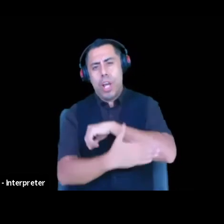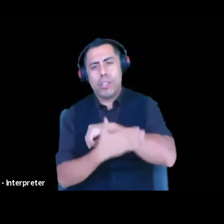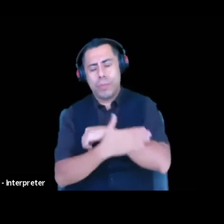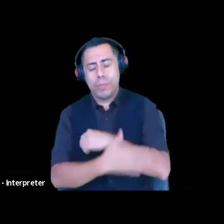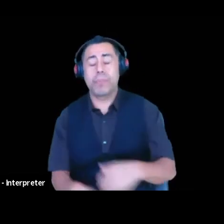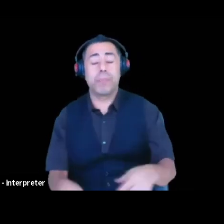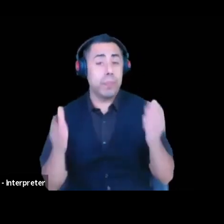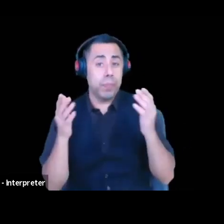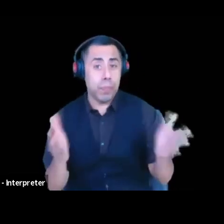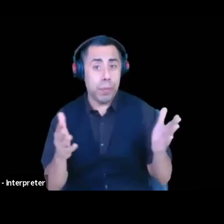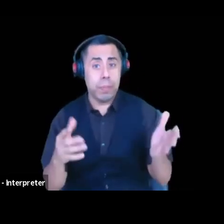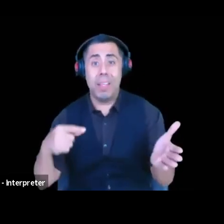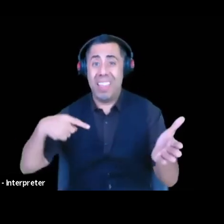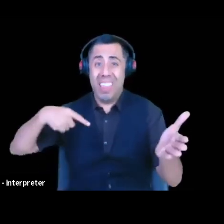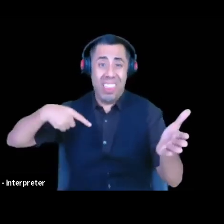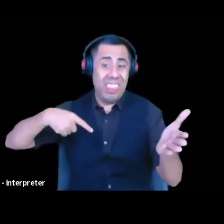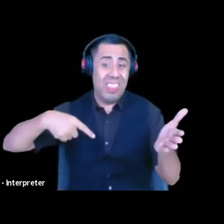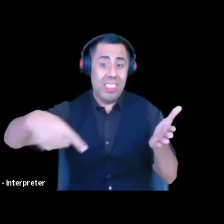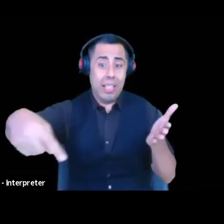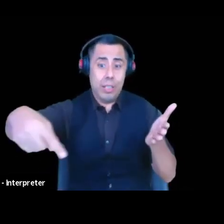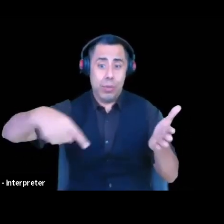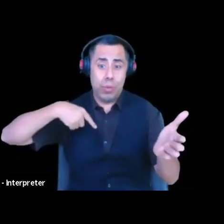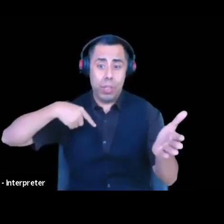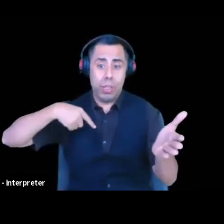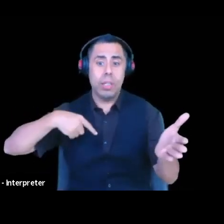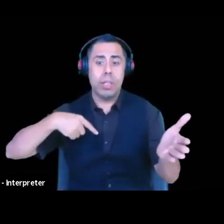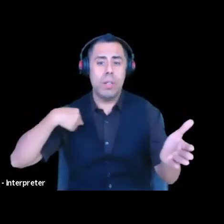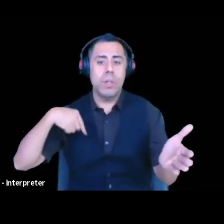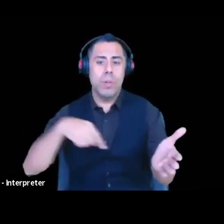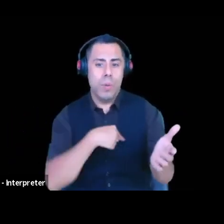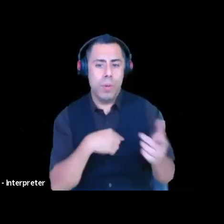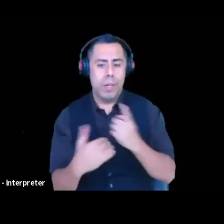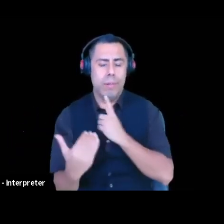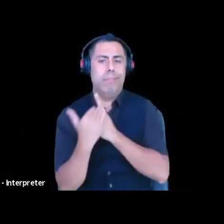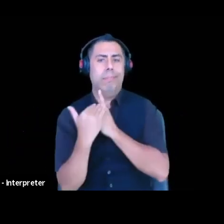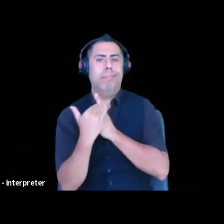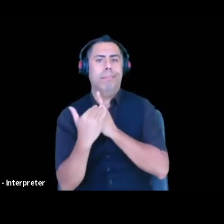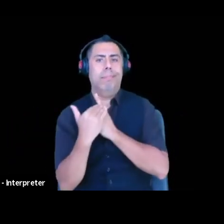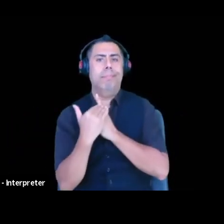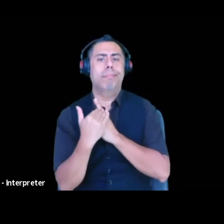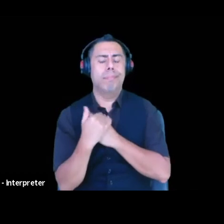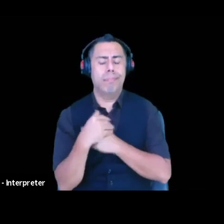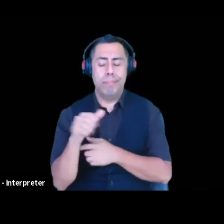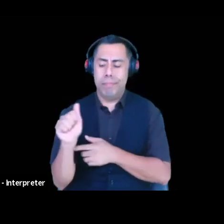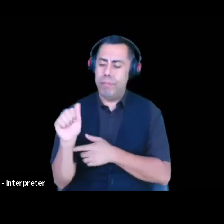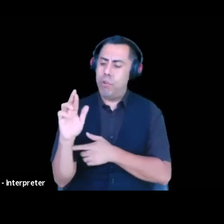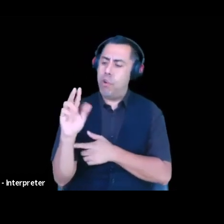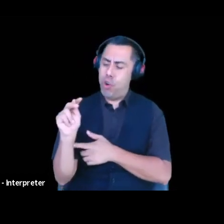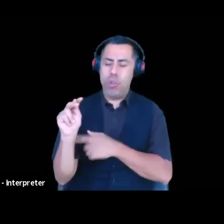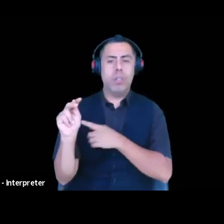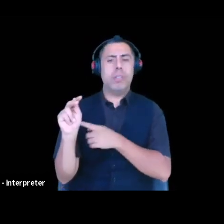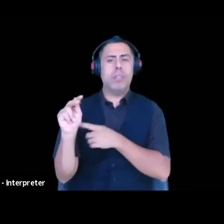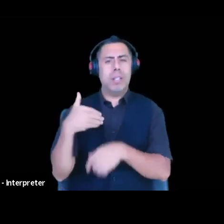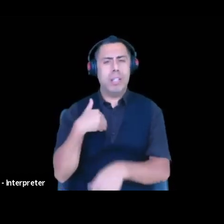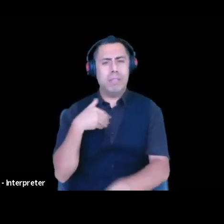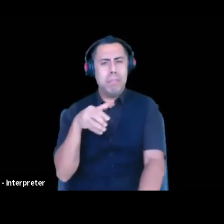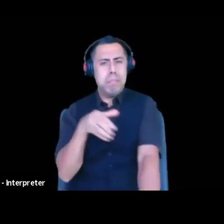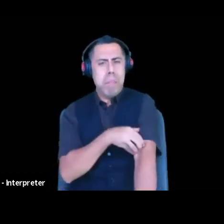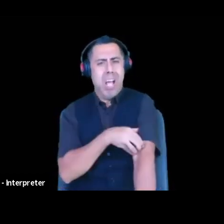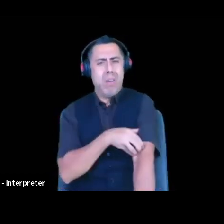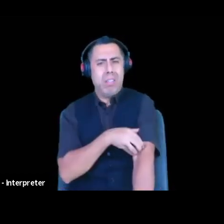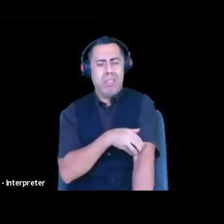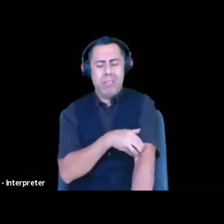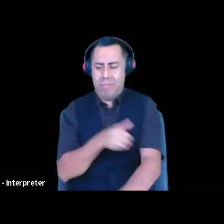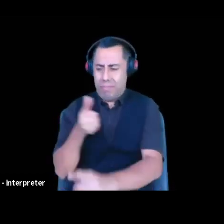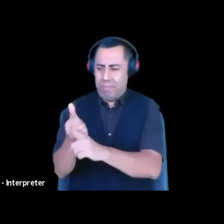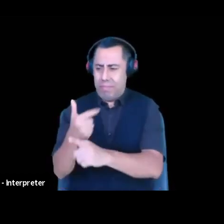throughout this week, we've been reminded of the power of the art to center, to be at the center of this moment, and about what